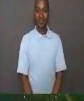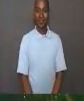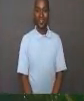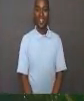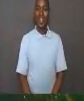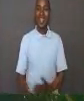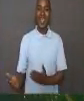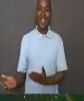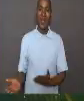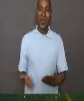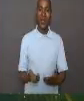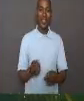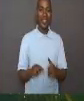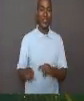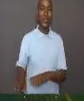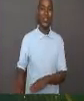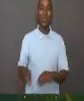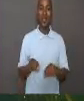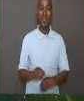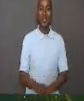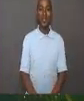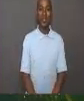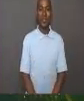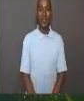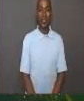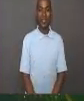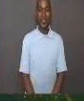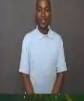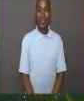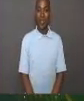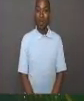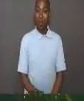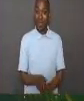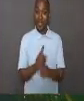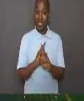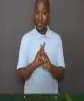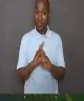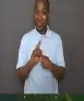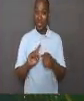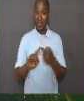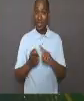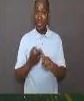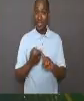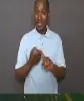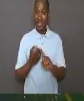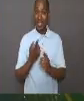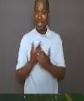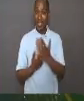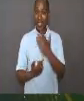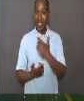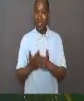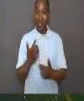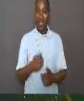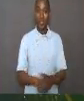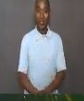Welcome back, students. Did you share your answers? Most